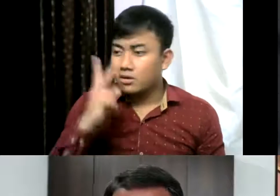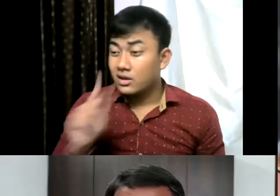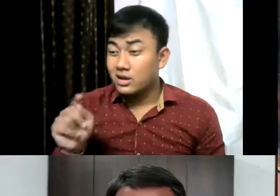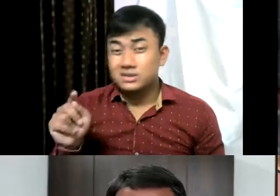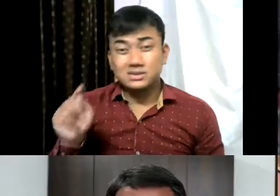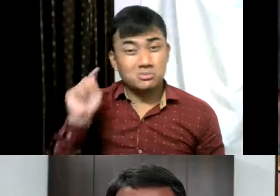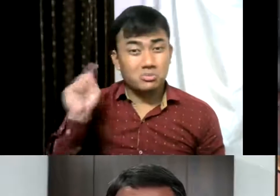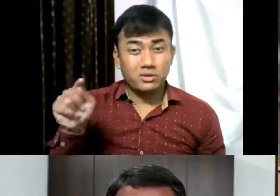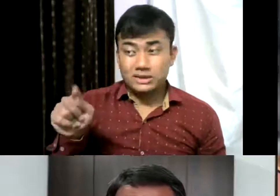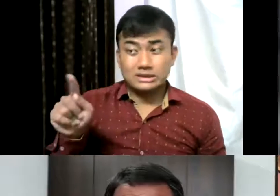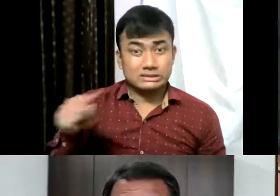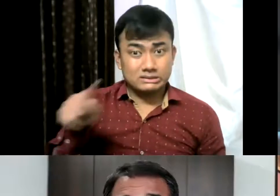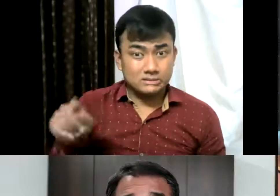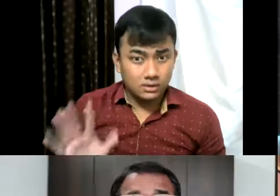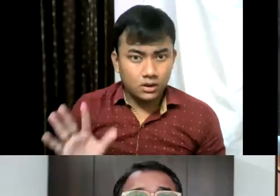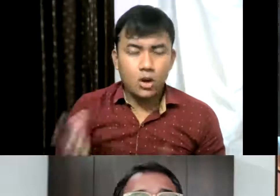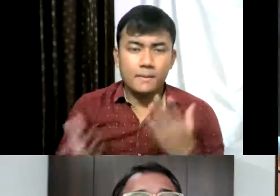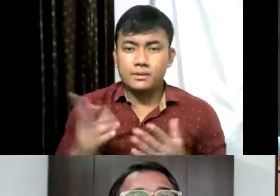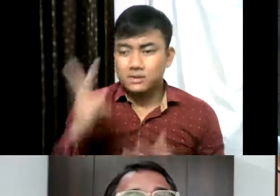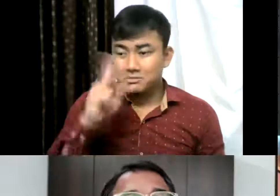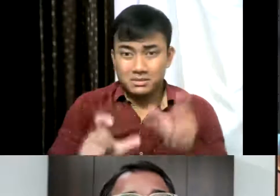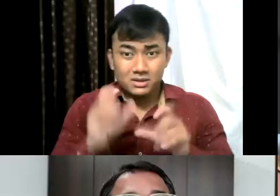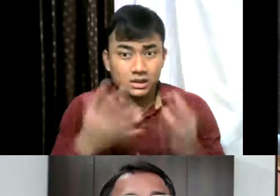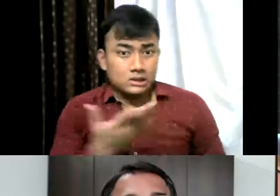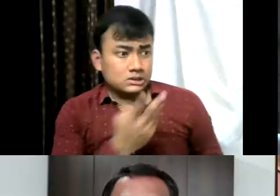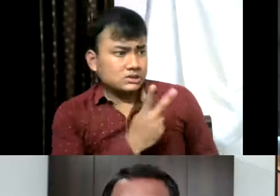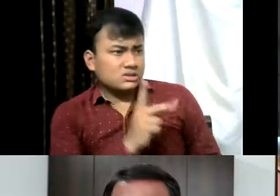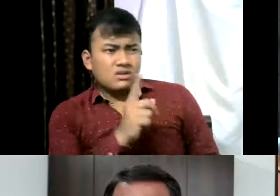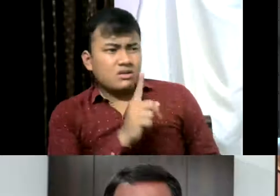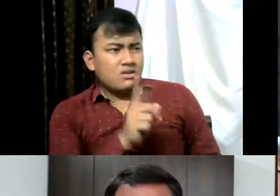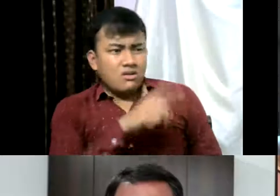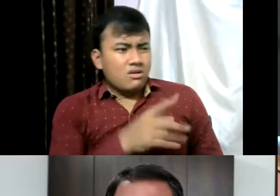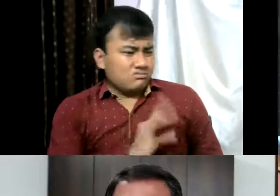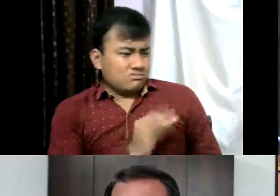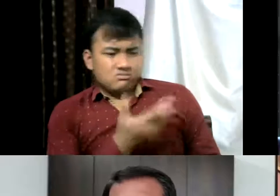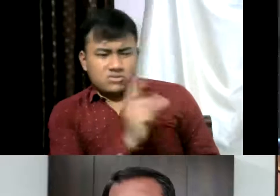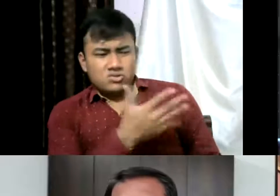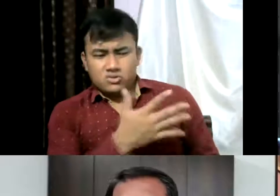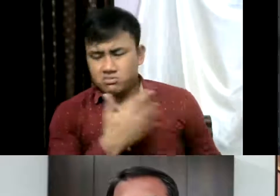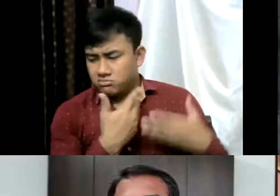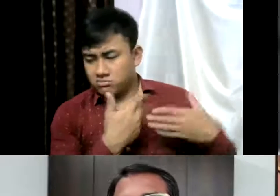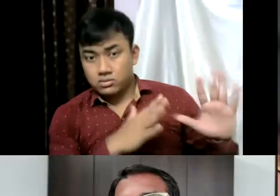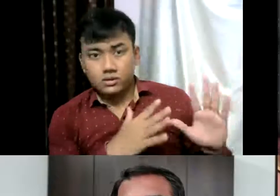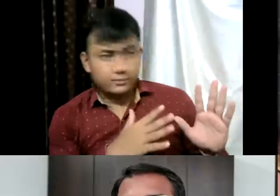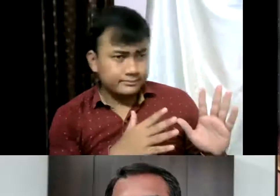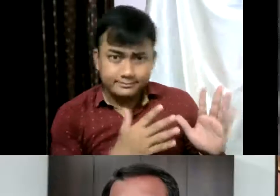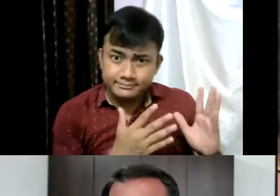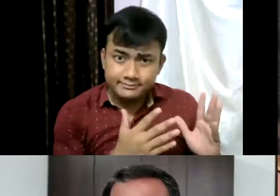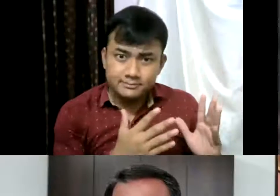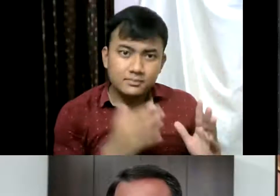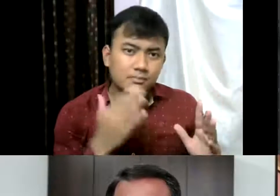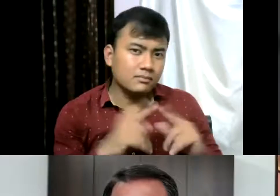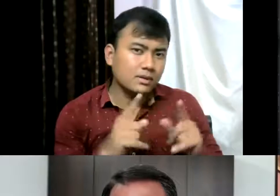And this is not to say that scare people into using safer ways of, like, sexting, no, or sending nudes, but to talk about,